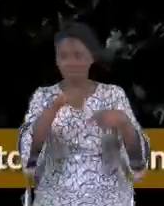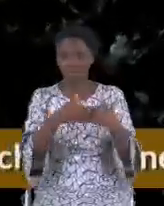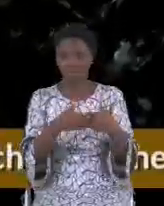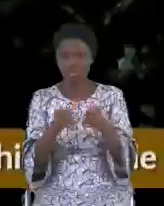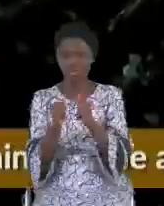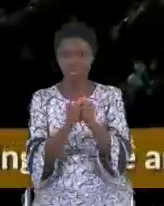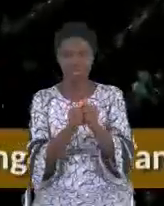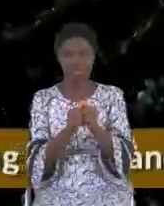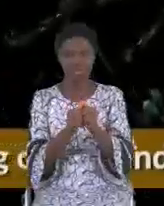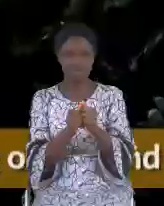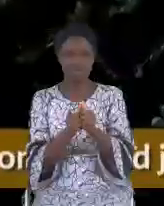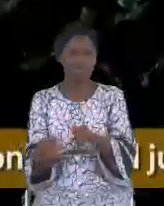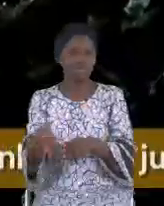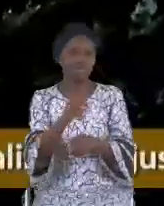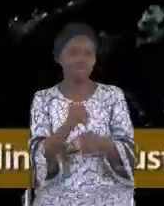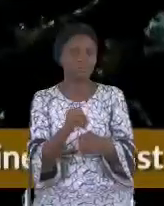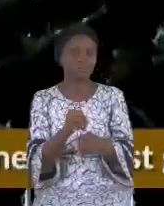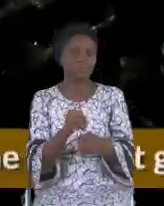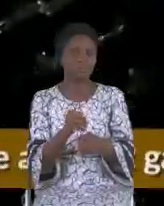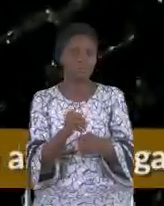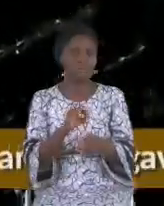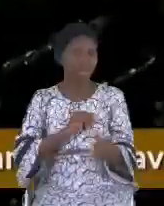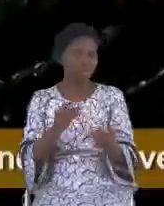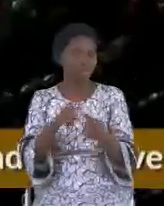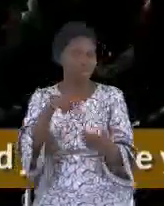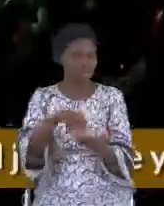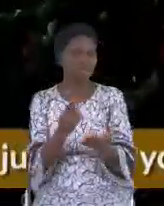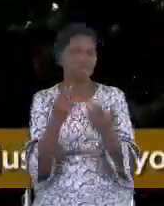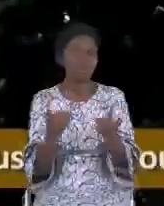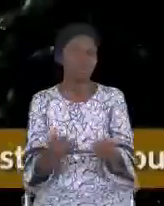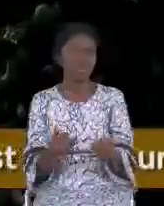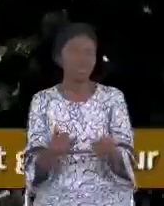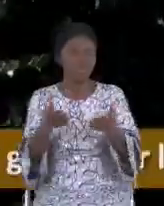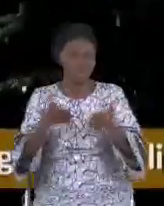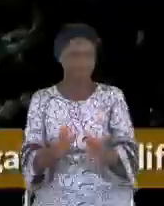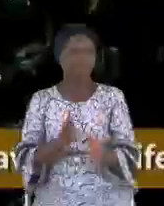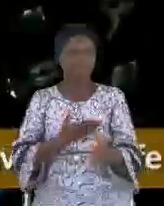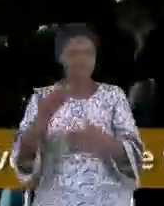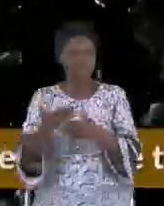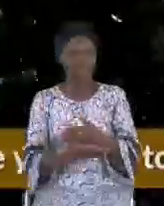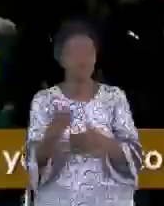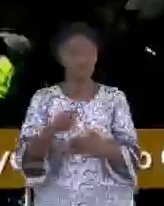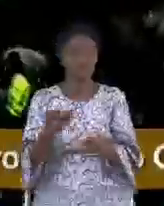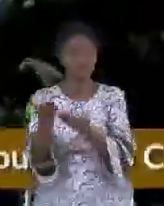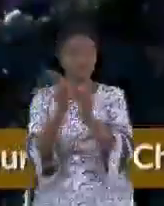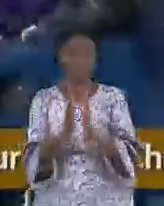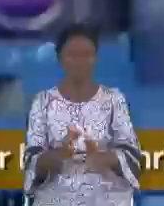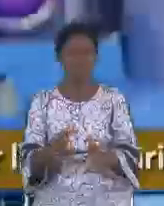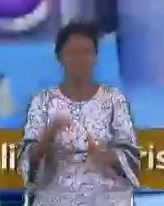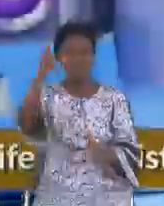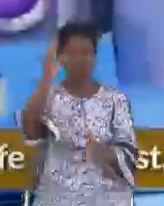to rise up on your feet and let us welcome the servant of God to release the miracles upon our